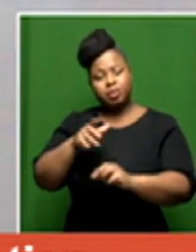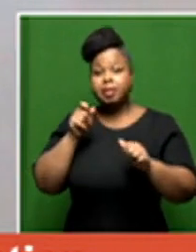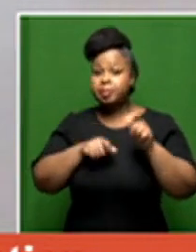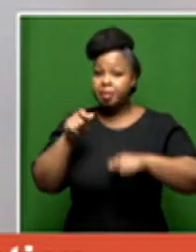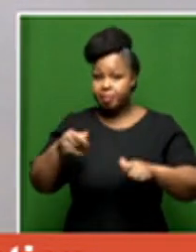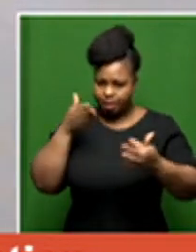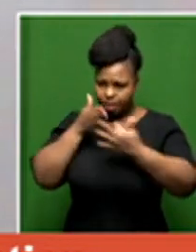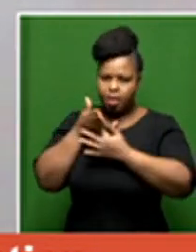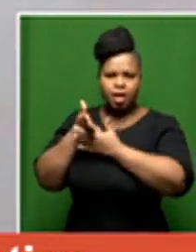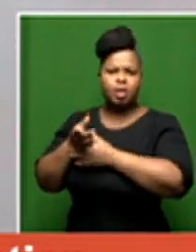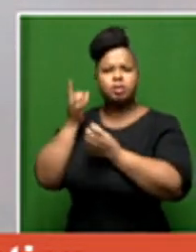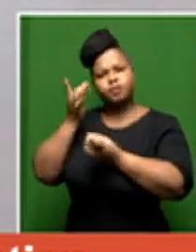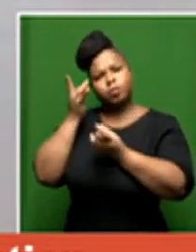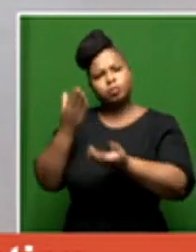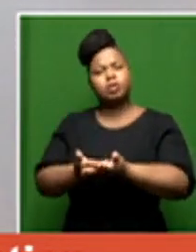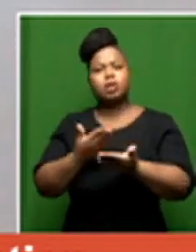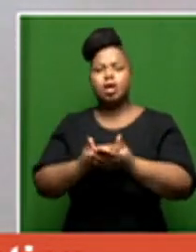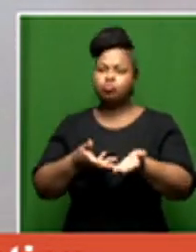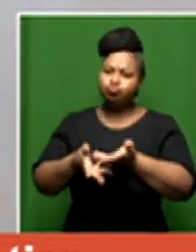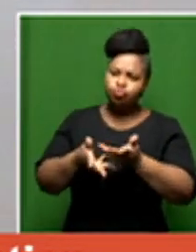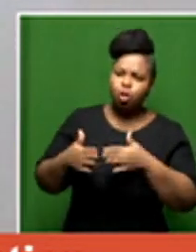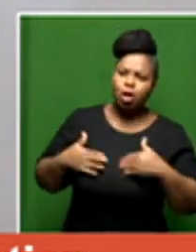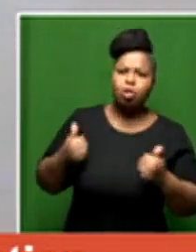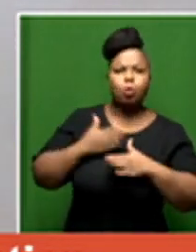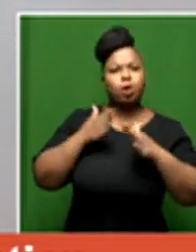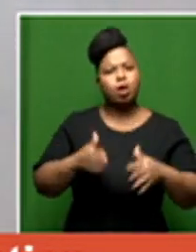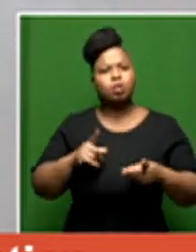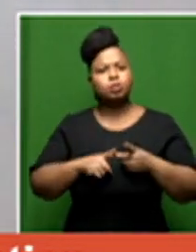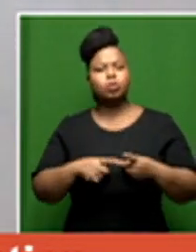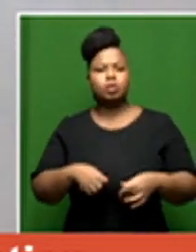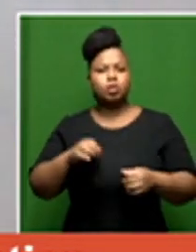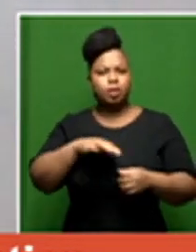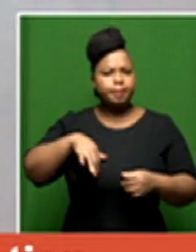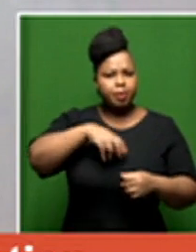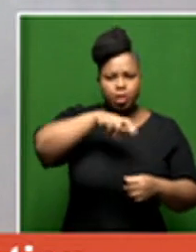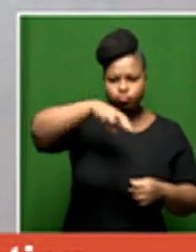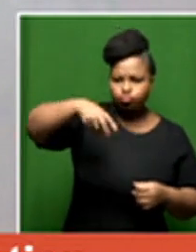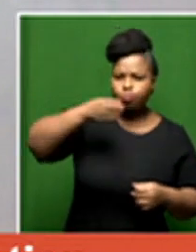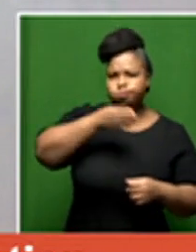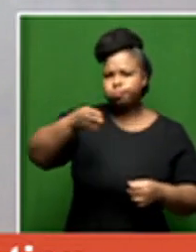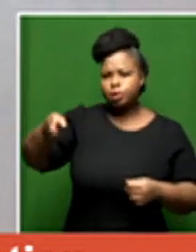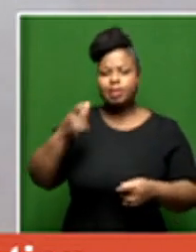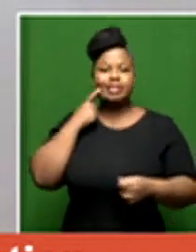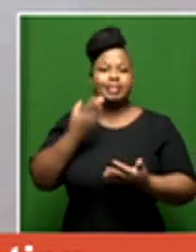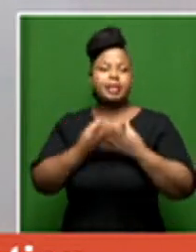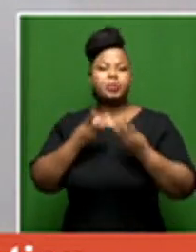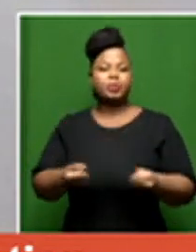can actually access this information, talk to our health workers, talk to the field workers, and so that they're able to